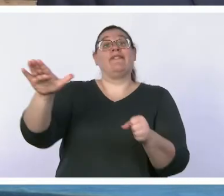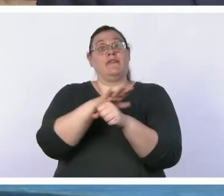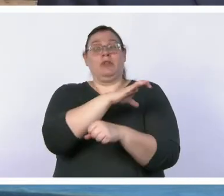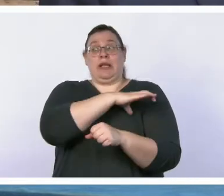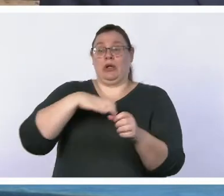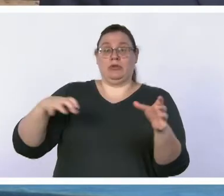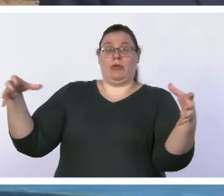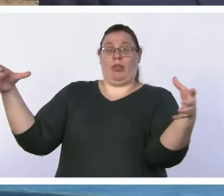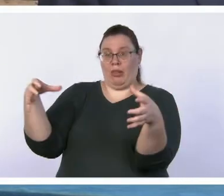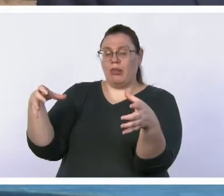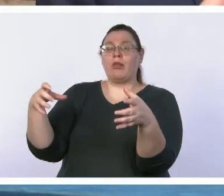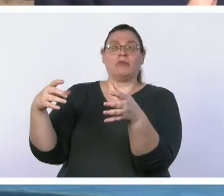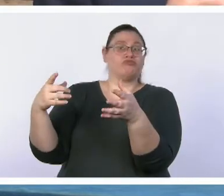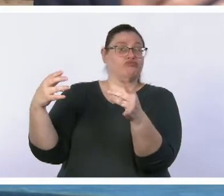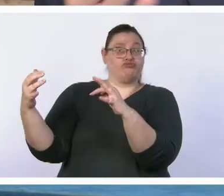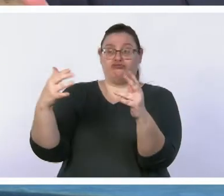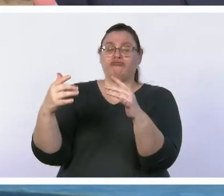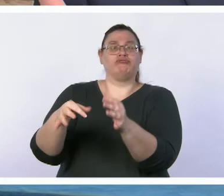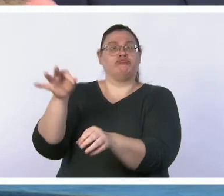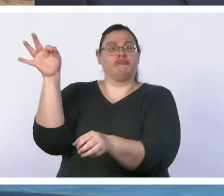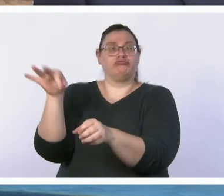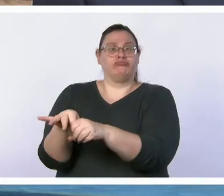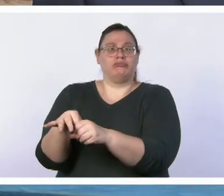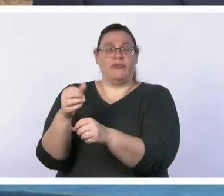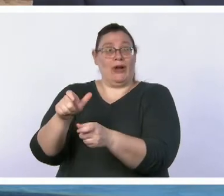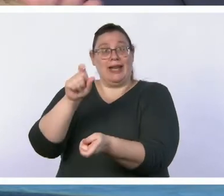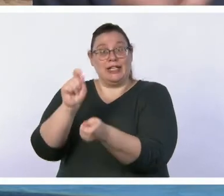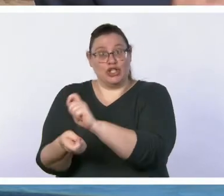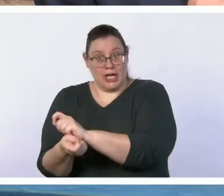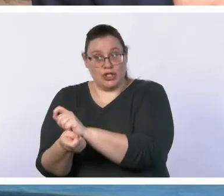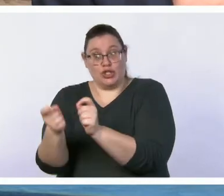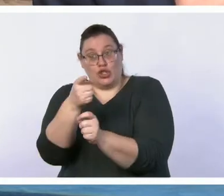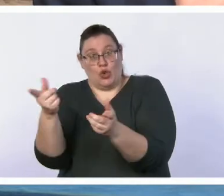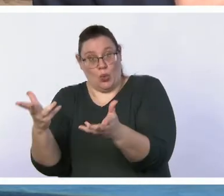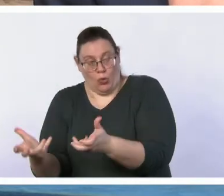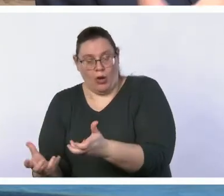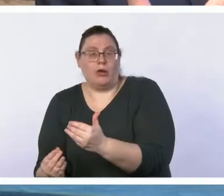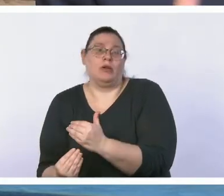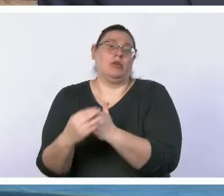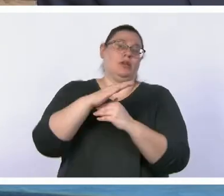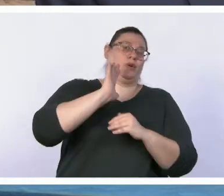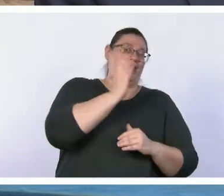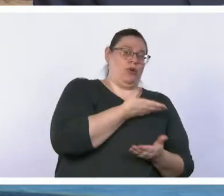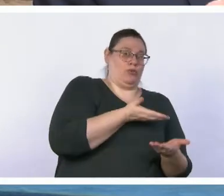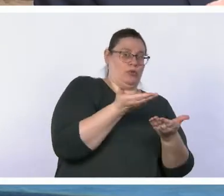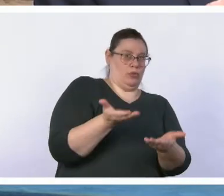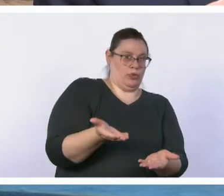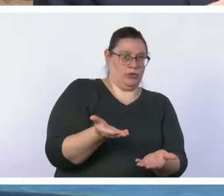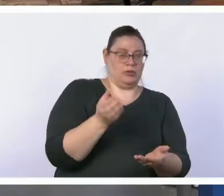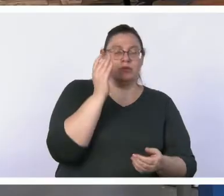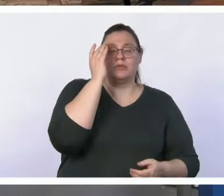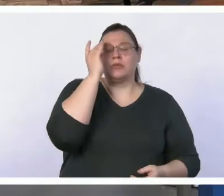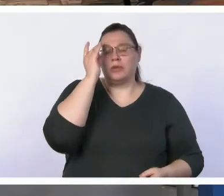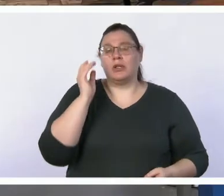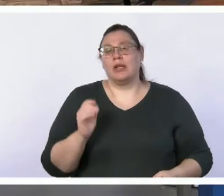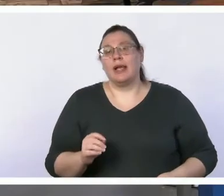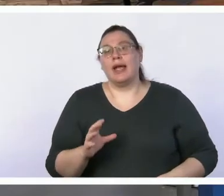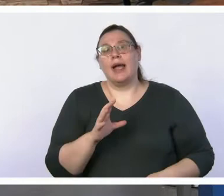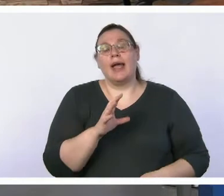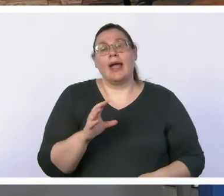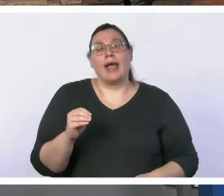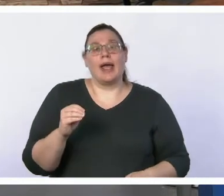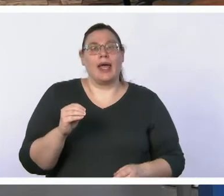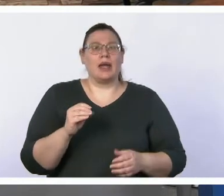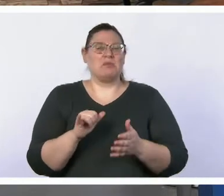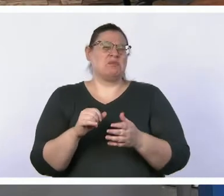then vote on any changes that the council would like to make to our proposals. And that